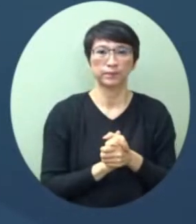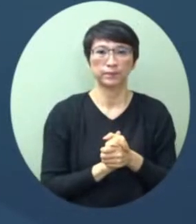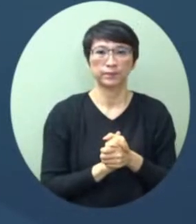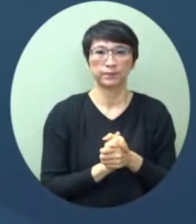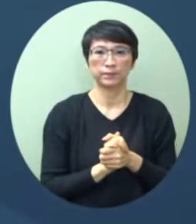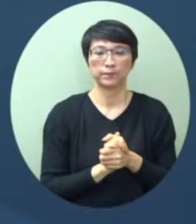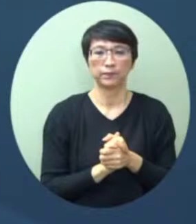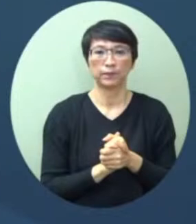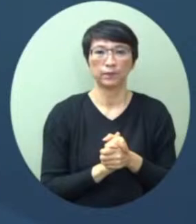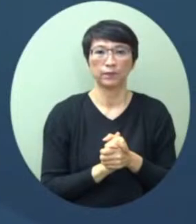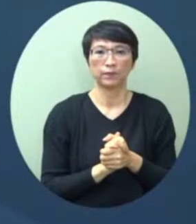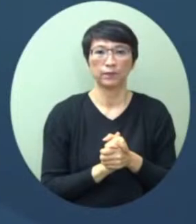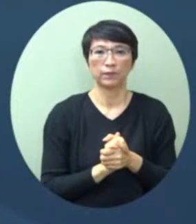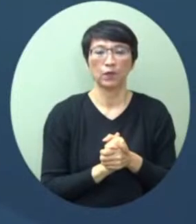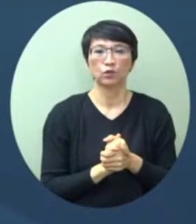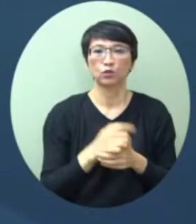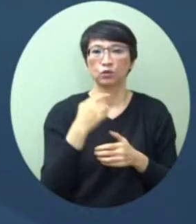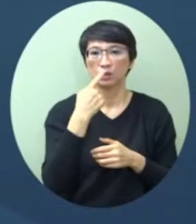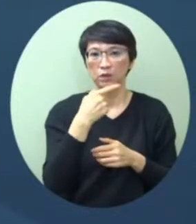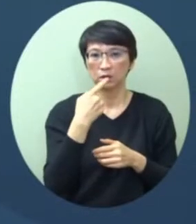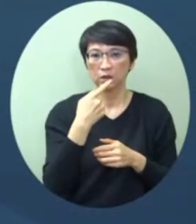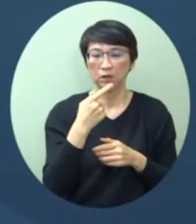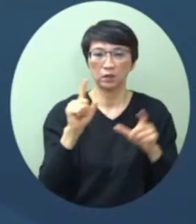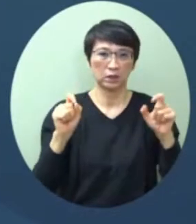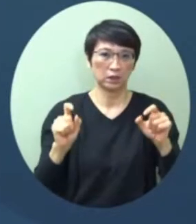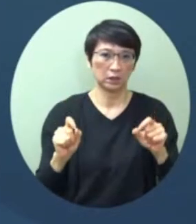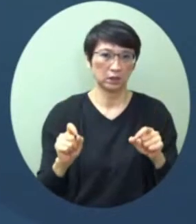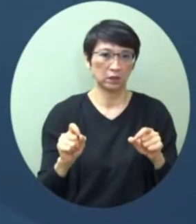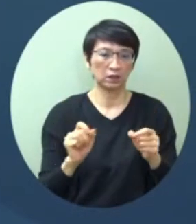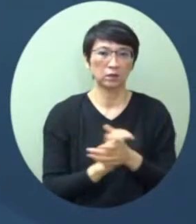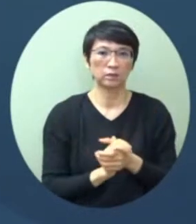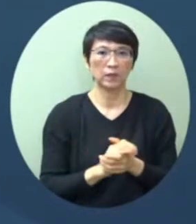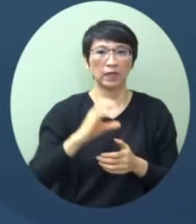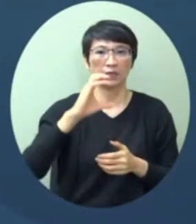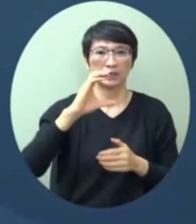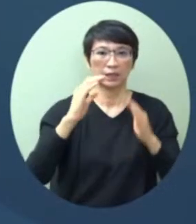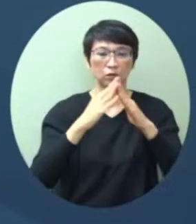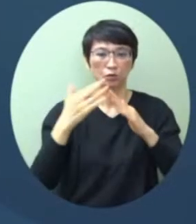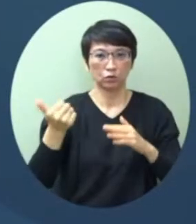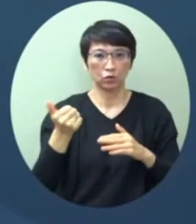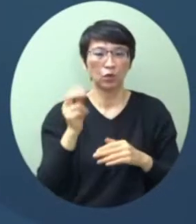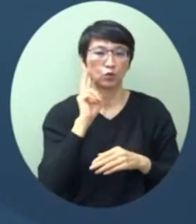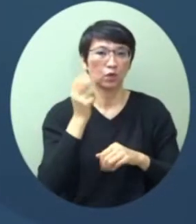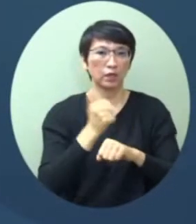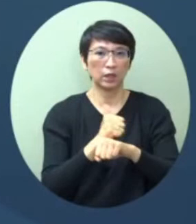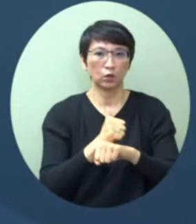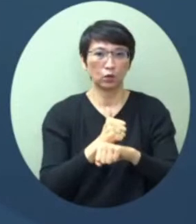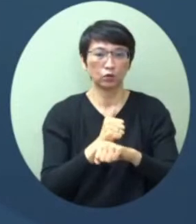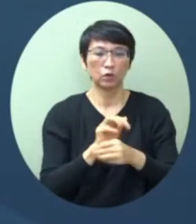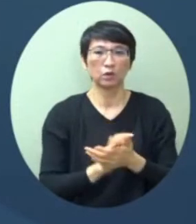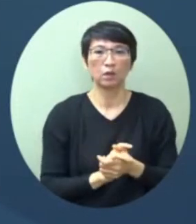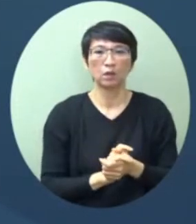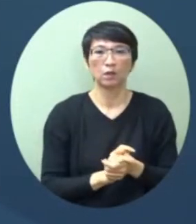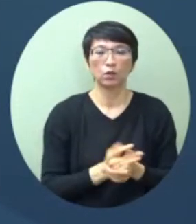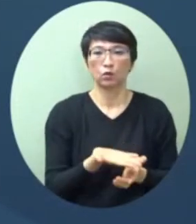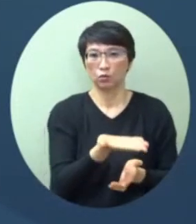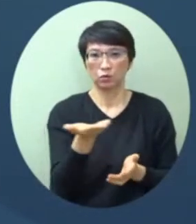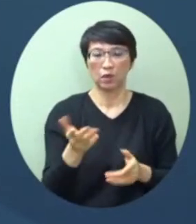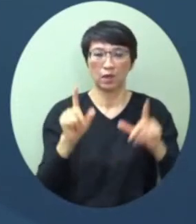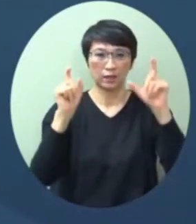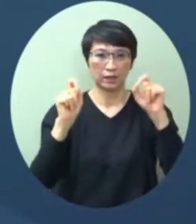So we are exploring the possibility of utilizing the sea